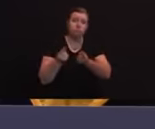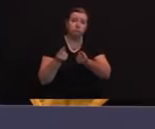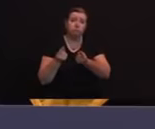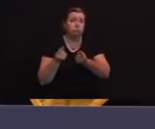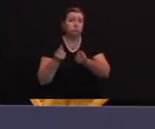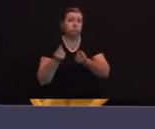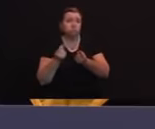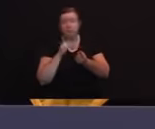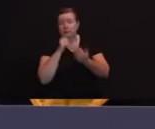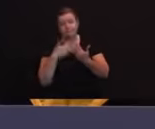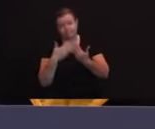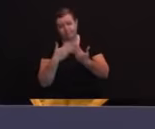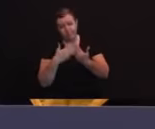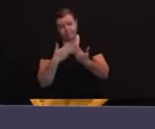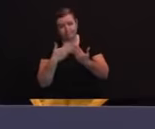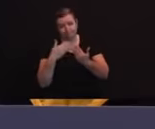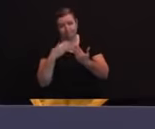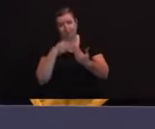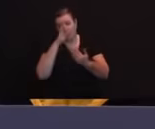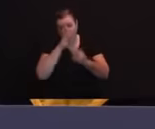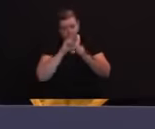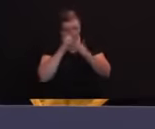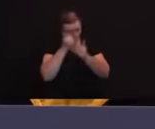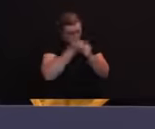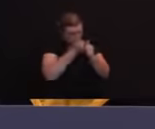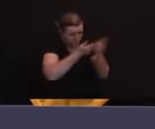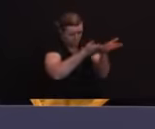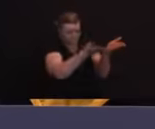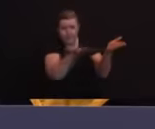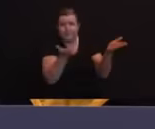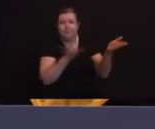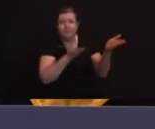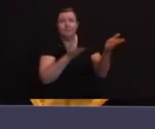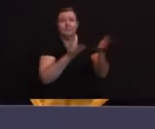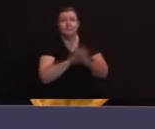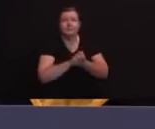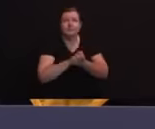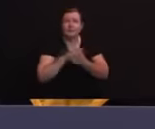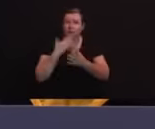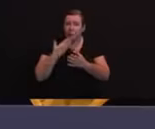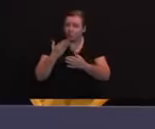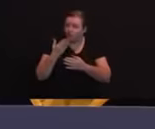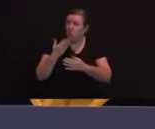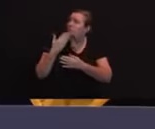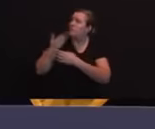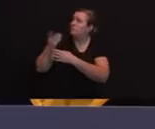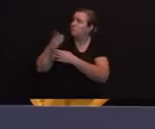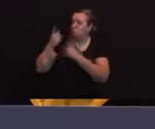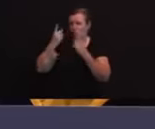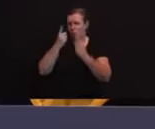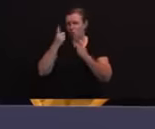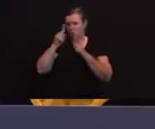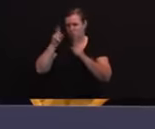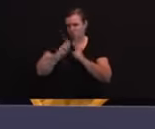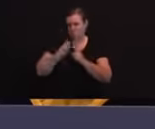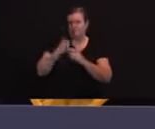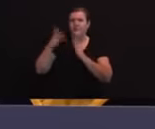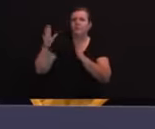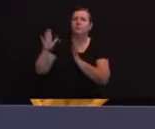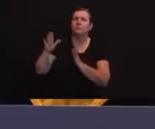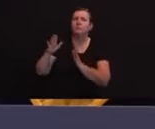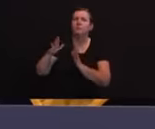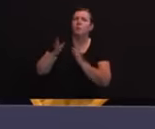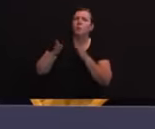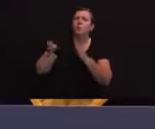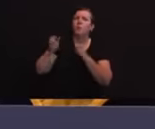bless each and every one of them. Sir, good afternoon. Afternoon, Governor. Your roadmap recovery plan included a phase